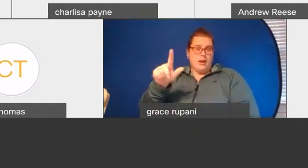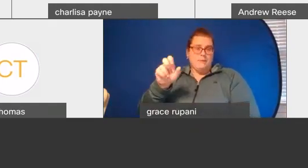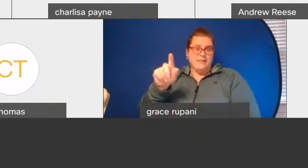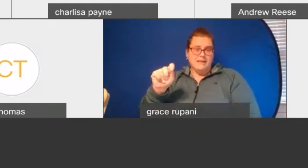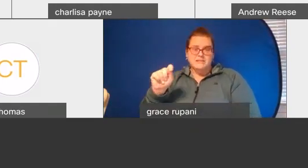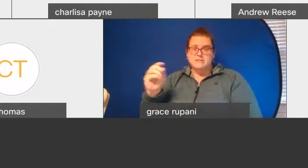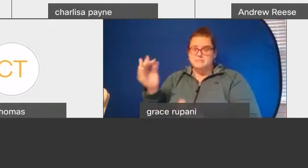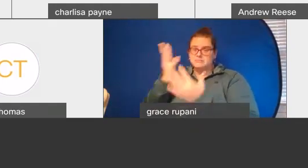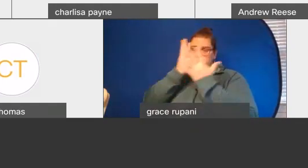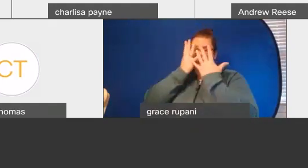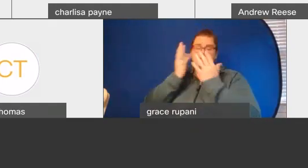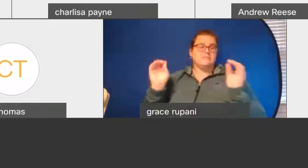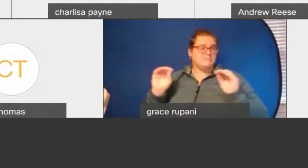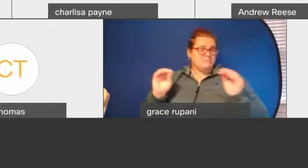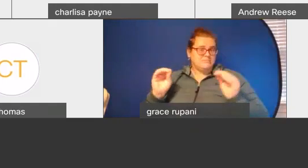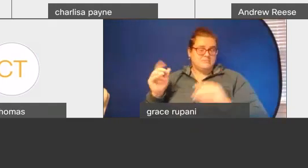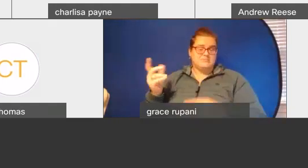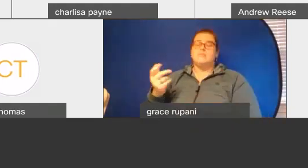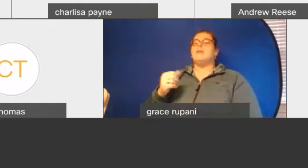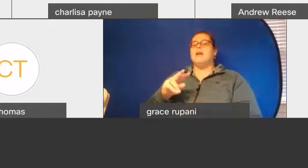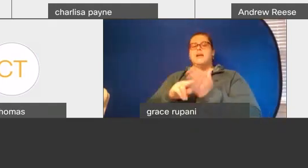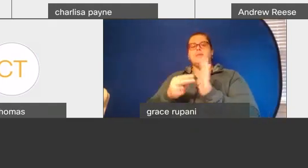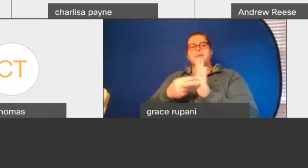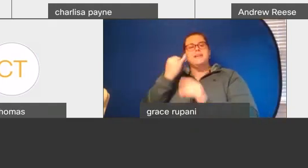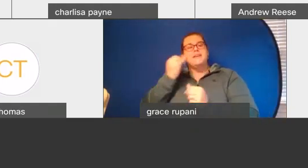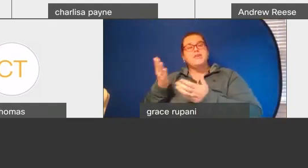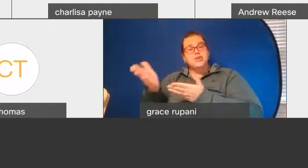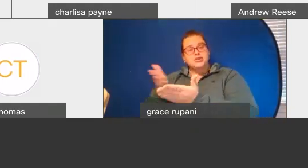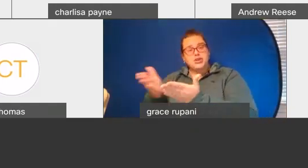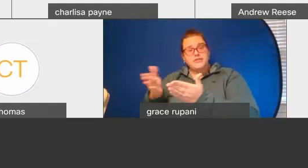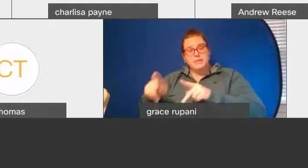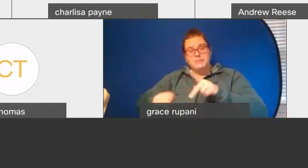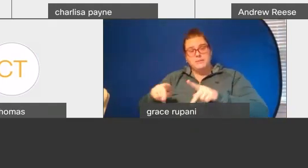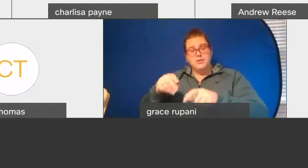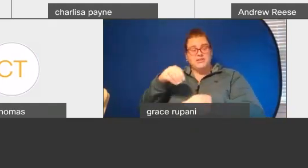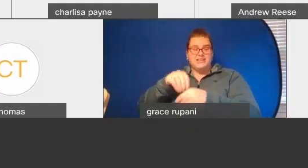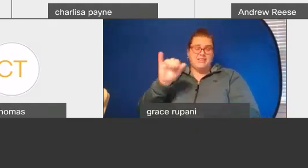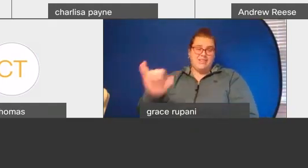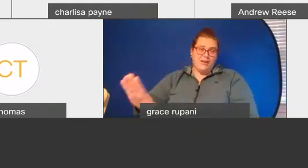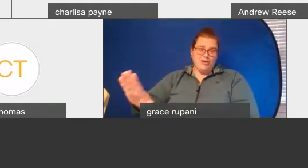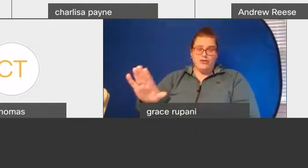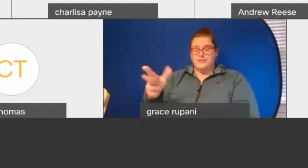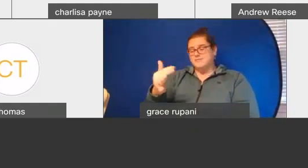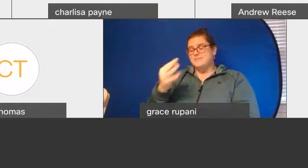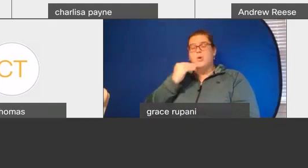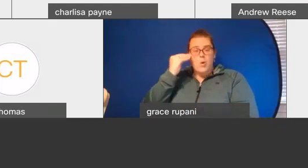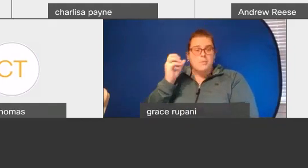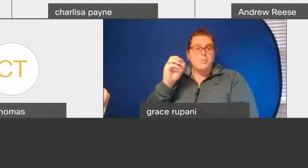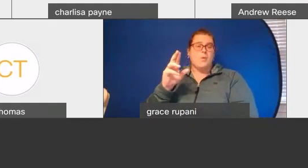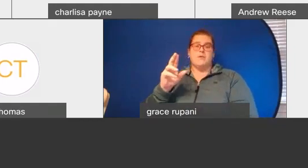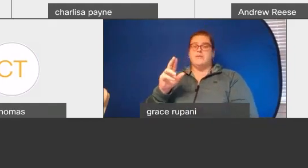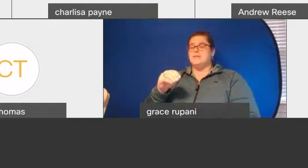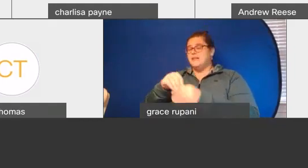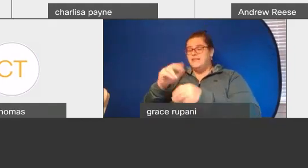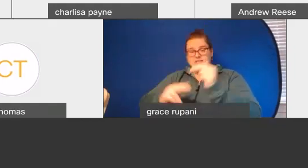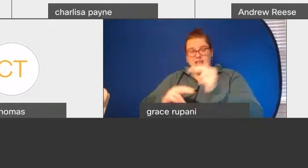and really at the core of that is that if you are serving individuals in their homes or in their facilities, you